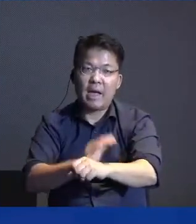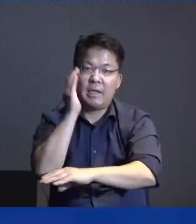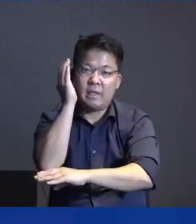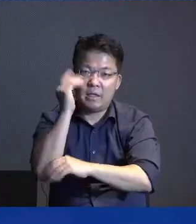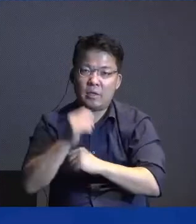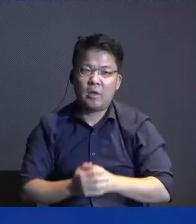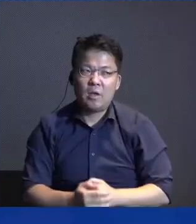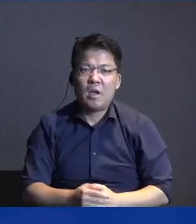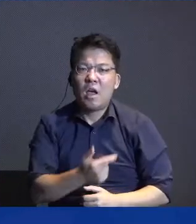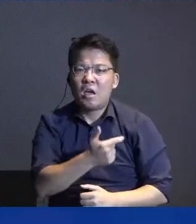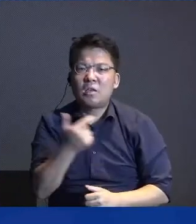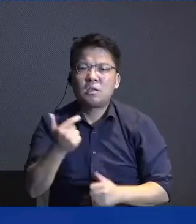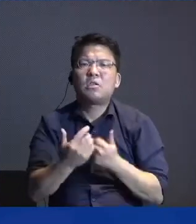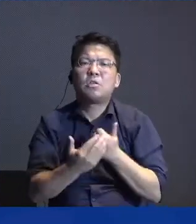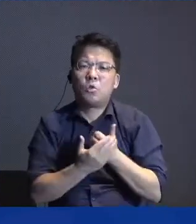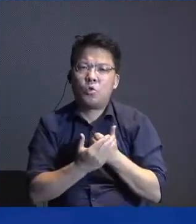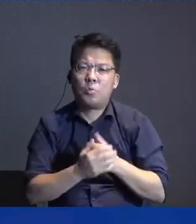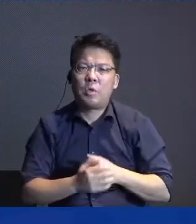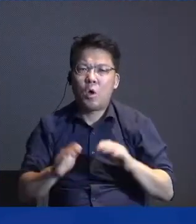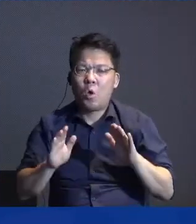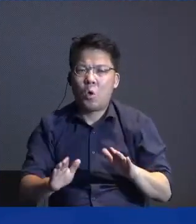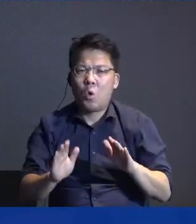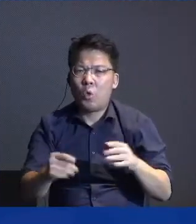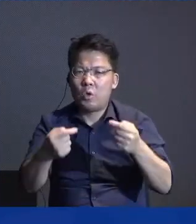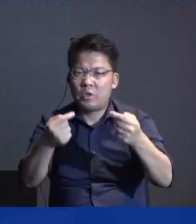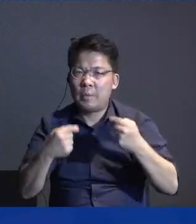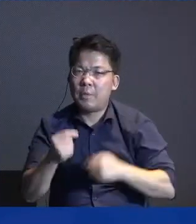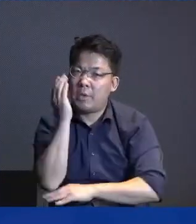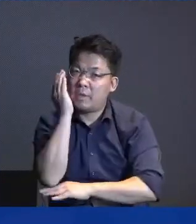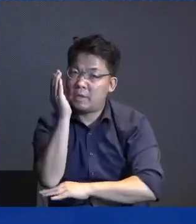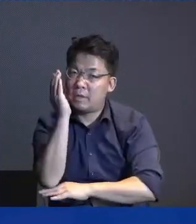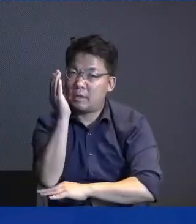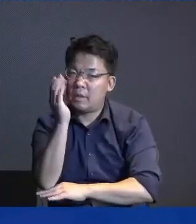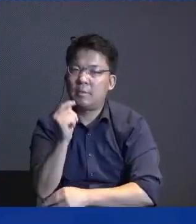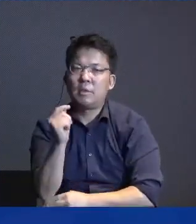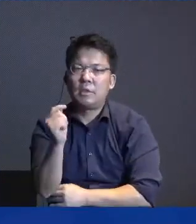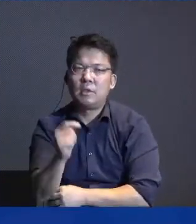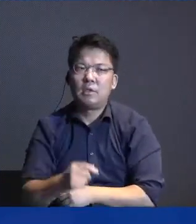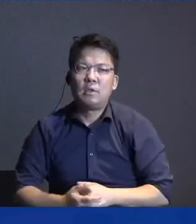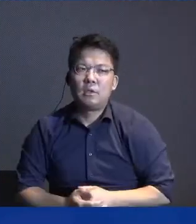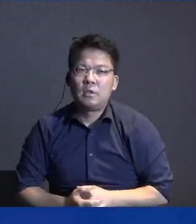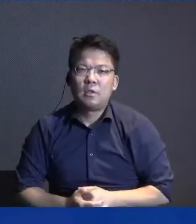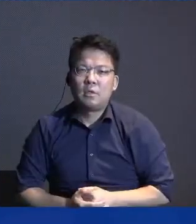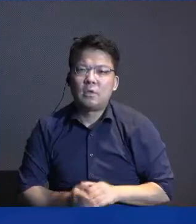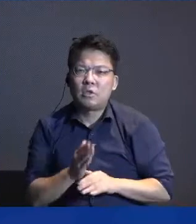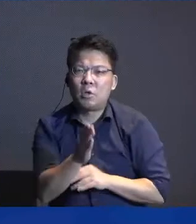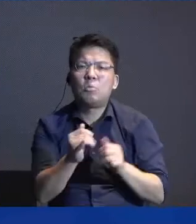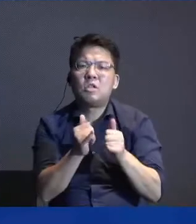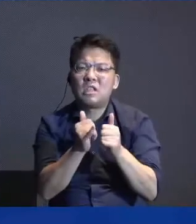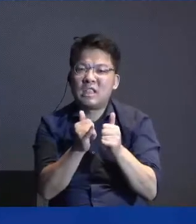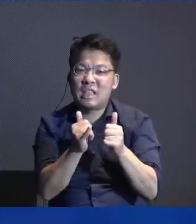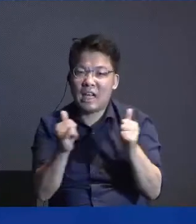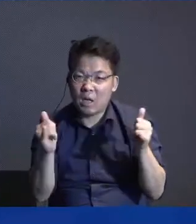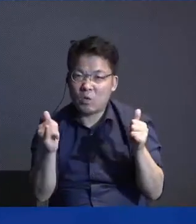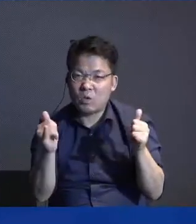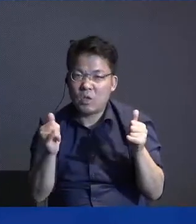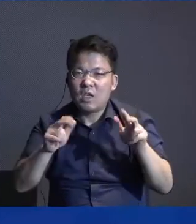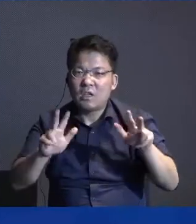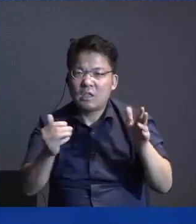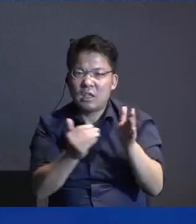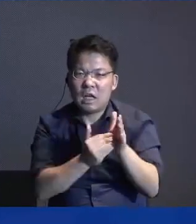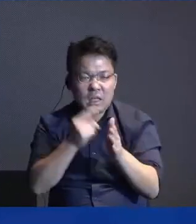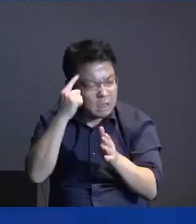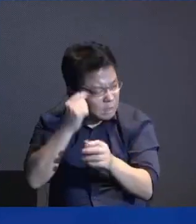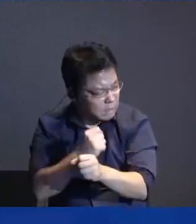our panelists actually shared their expert knowledge in their research and also sharing their the